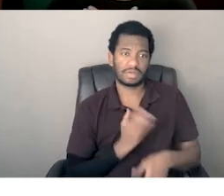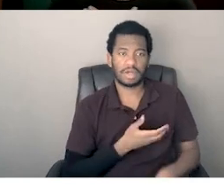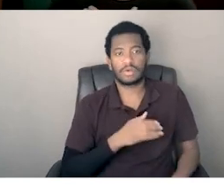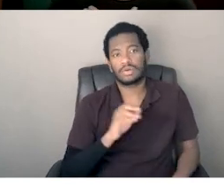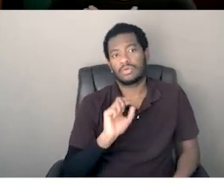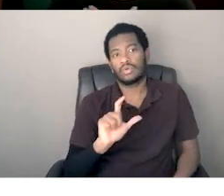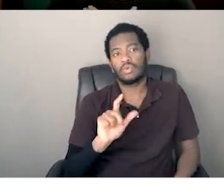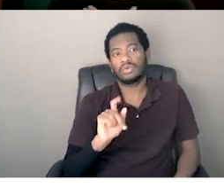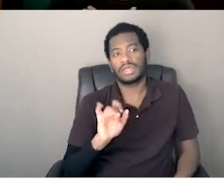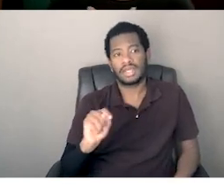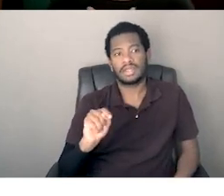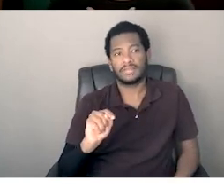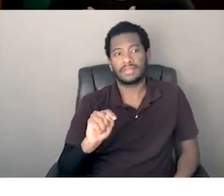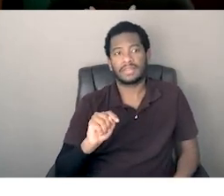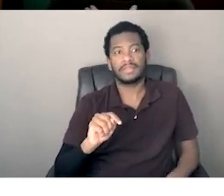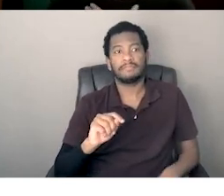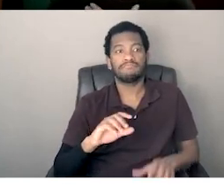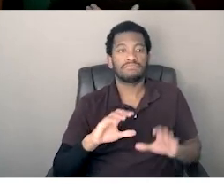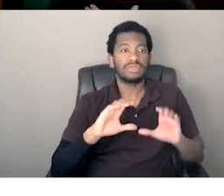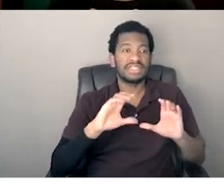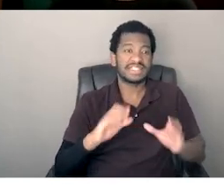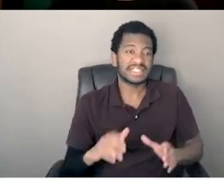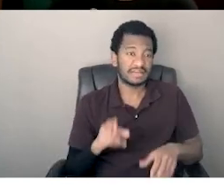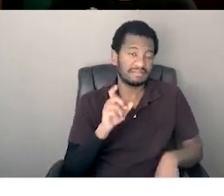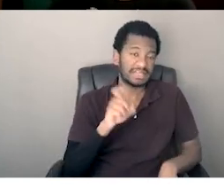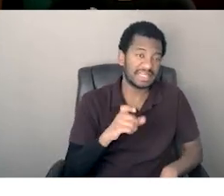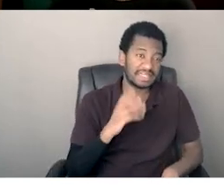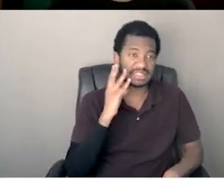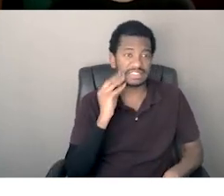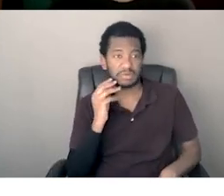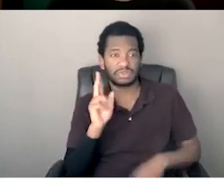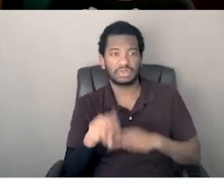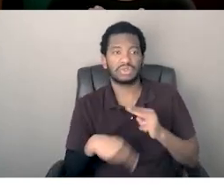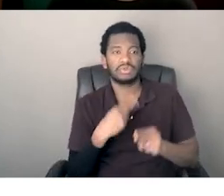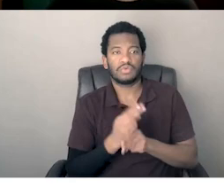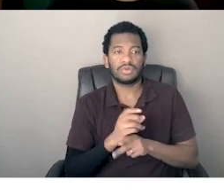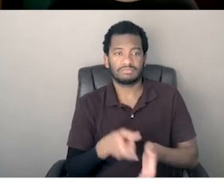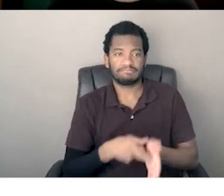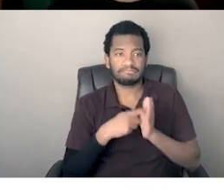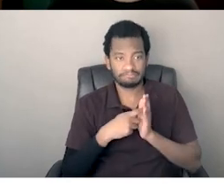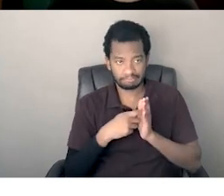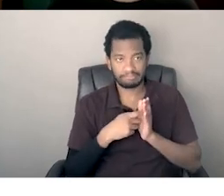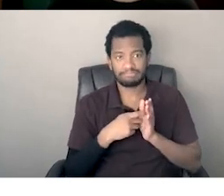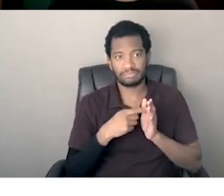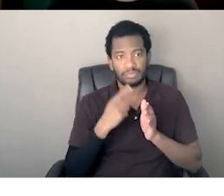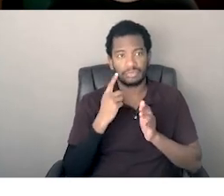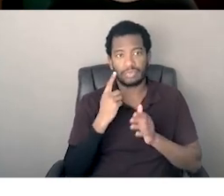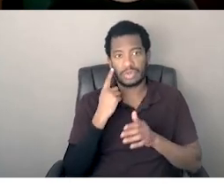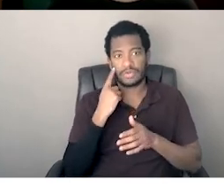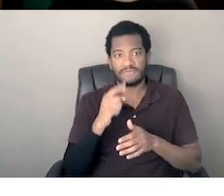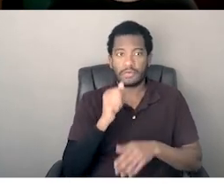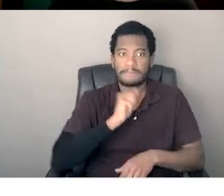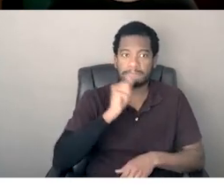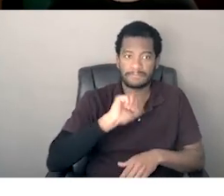needs and experiences universally required to weather challenges and have health and hope. I'm going to play a short 4-minute